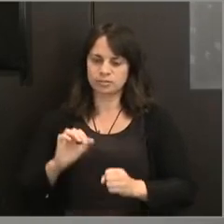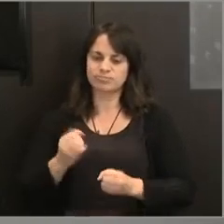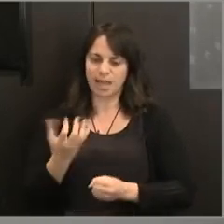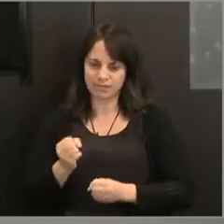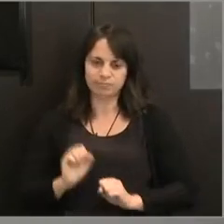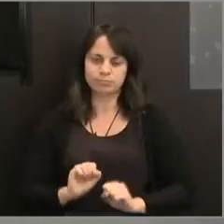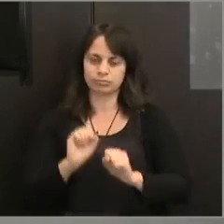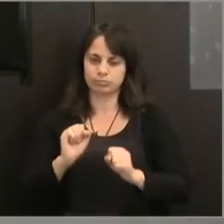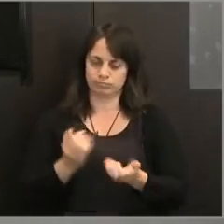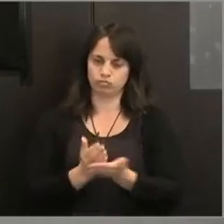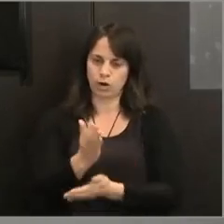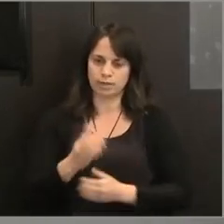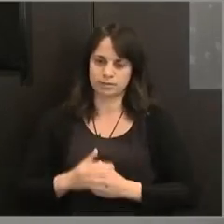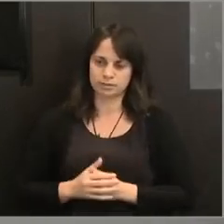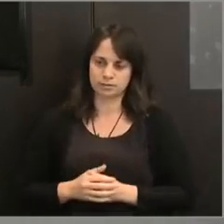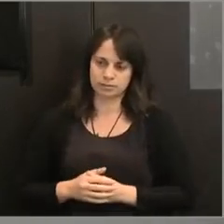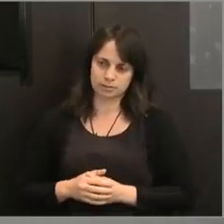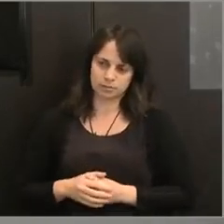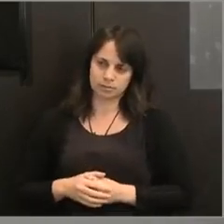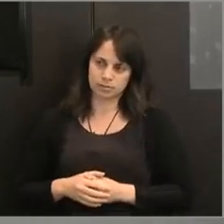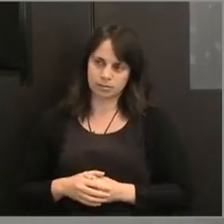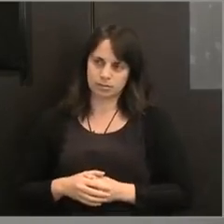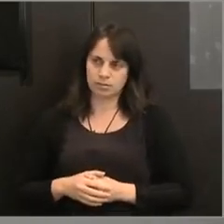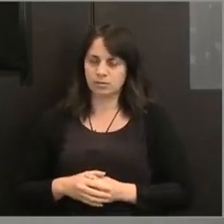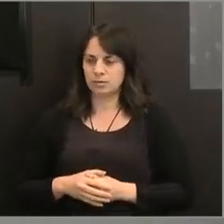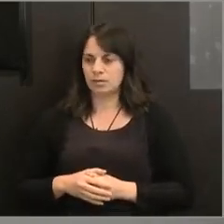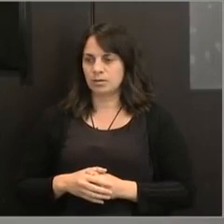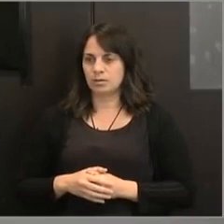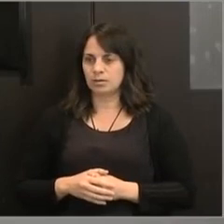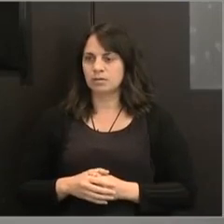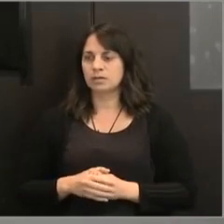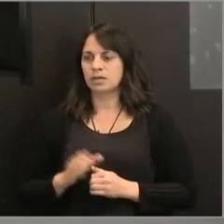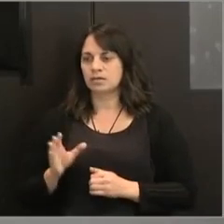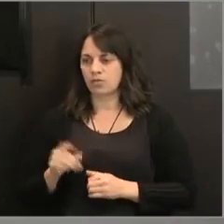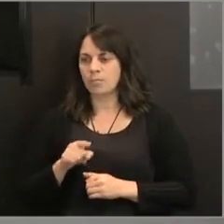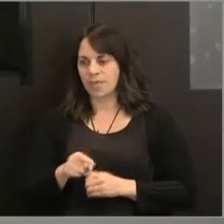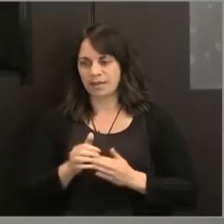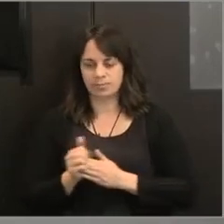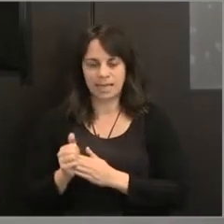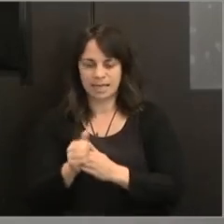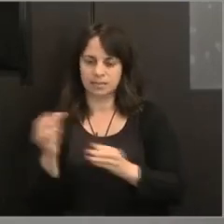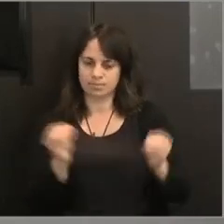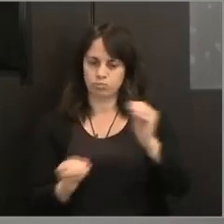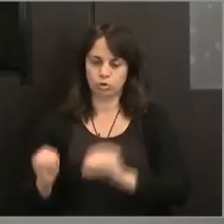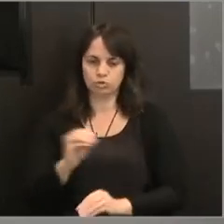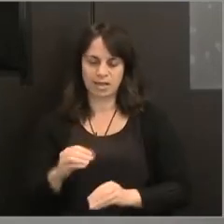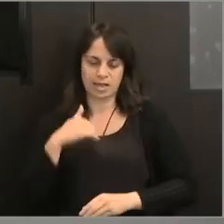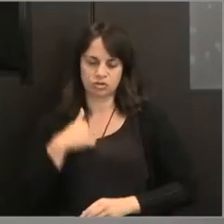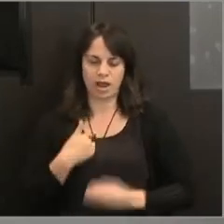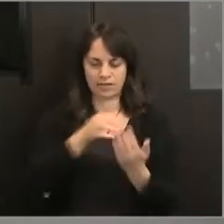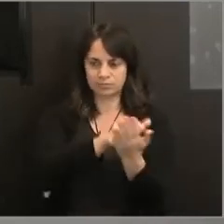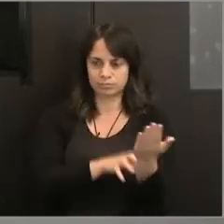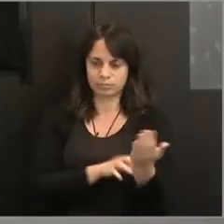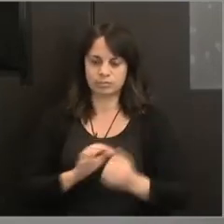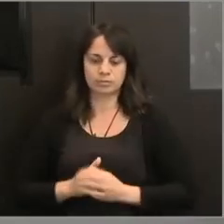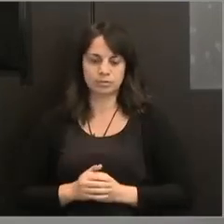consensus thinking, I guess, which led to the actual drafting. So they are human rights, but they